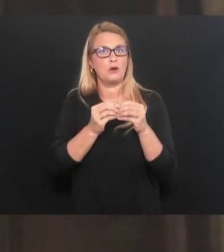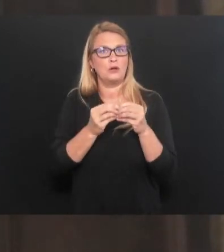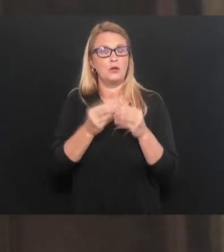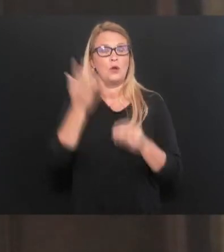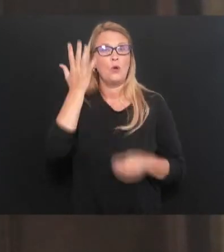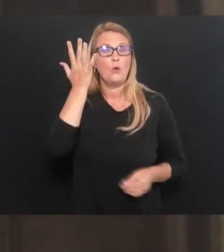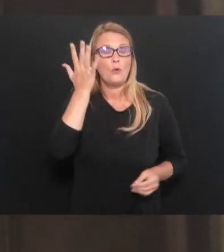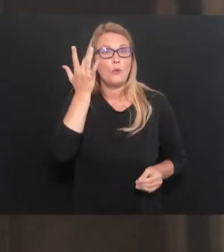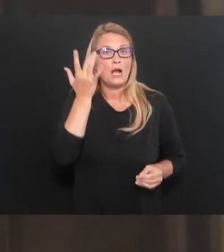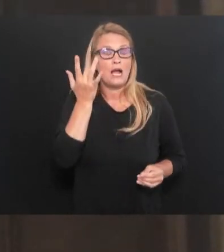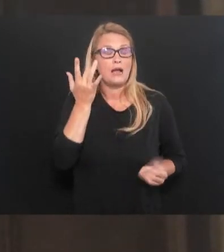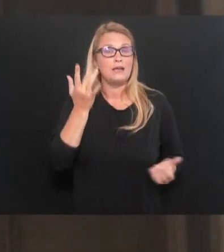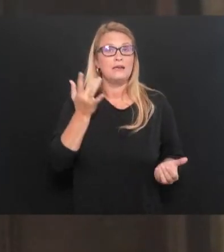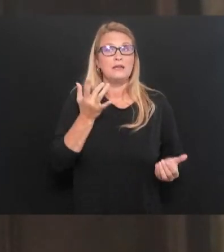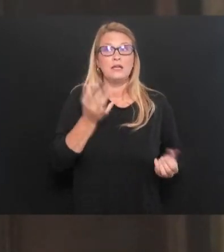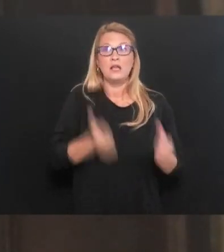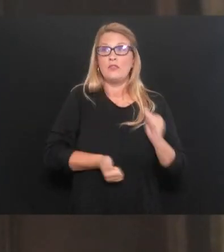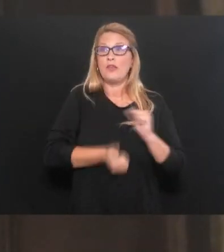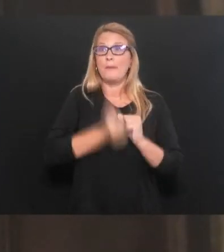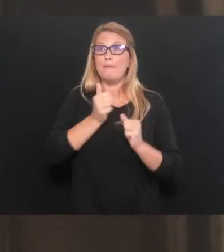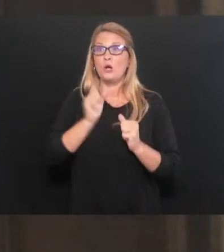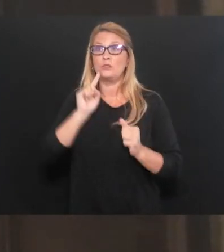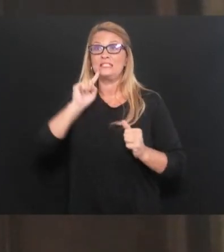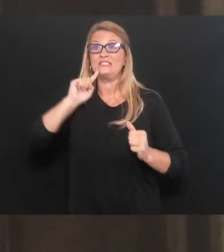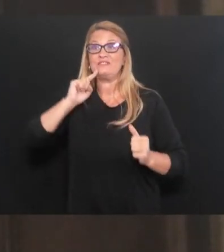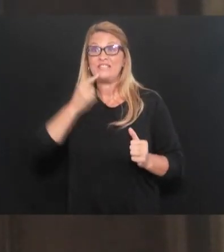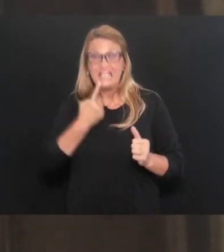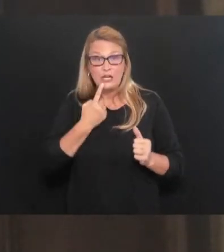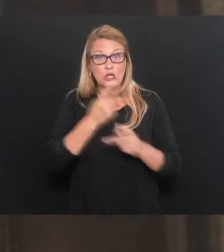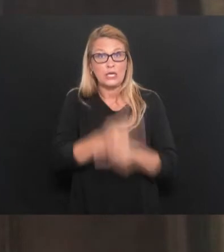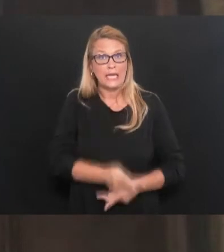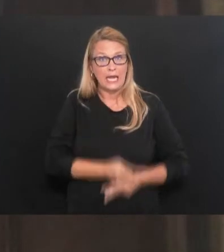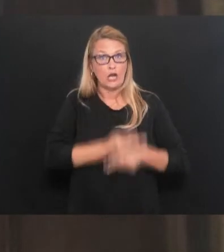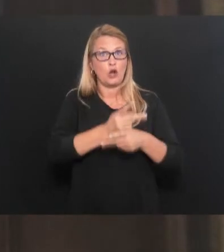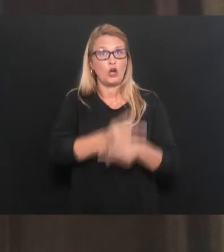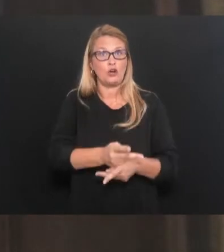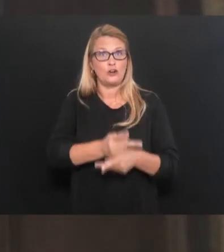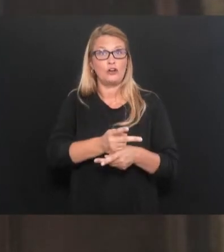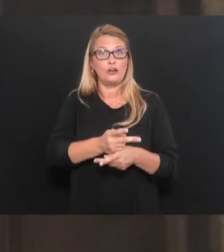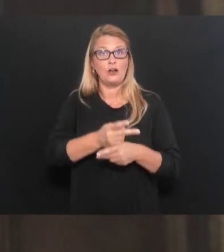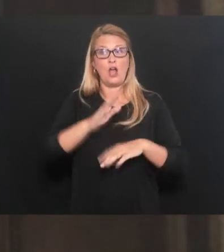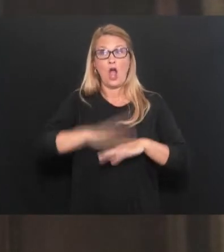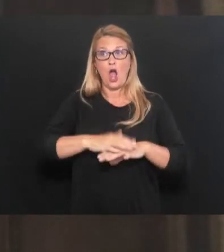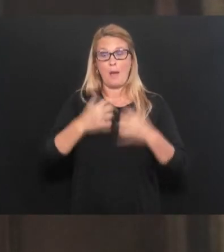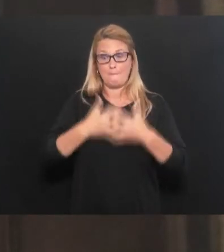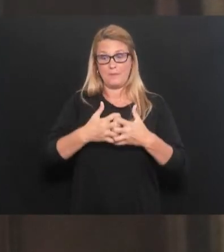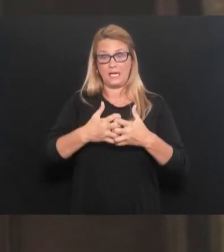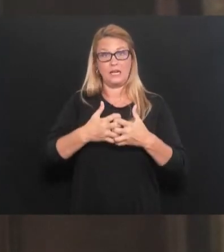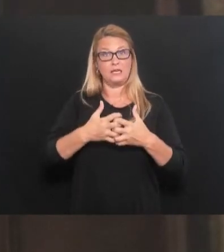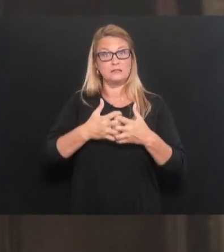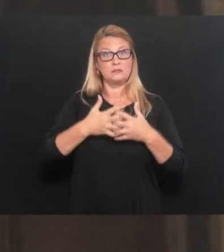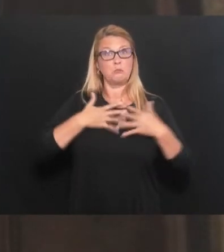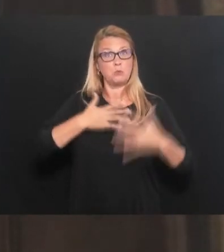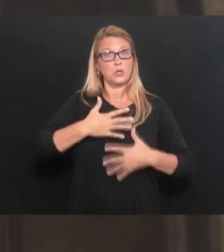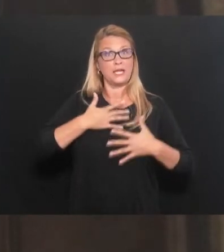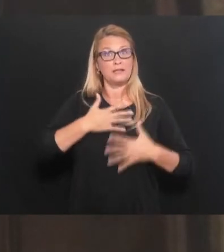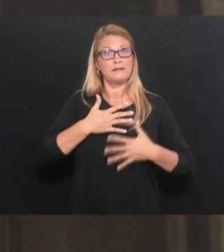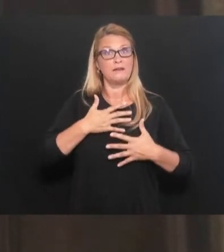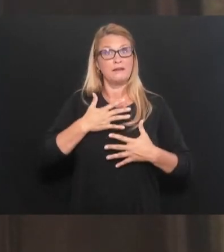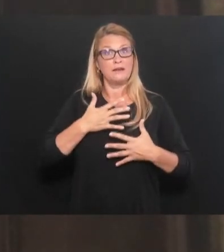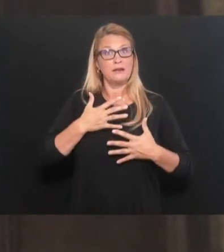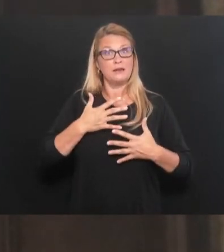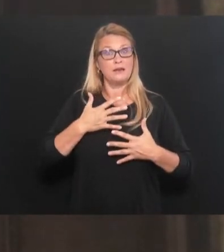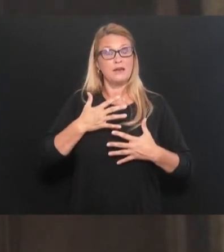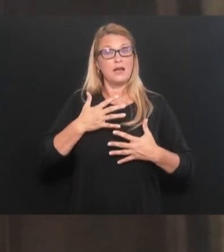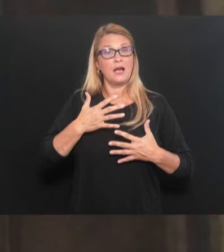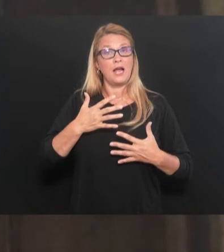most sophisticated critical care capabilities on mechanical ventilators and people that are highly trained